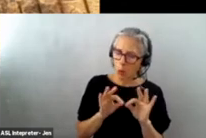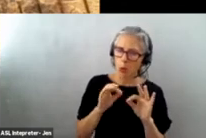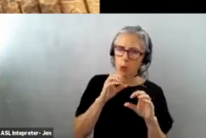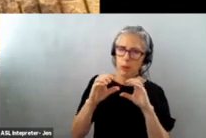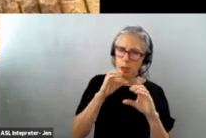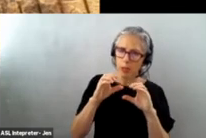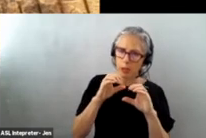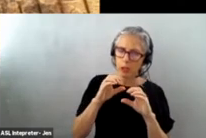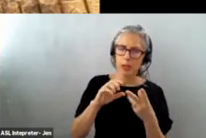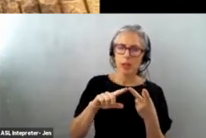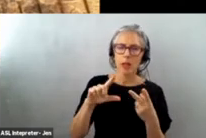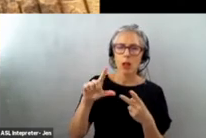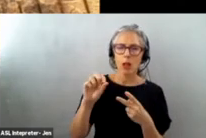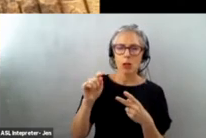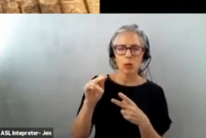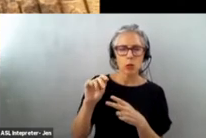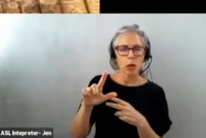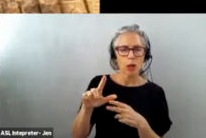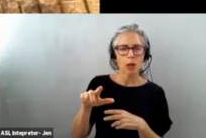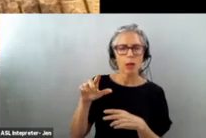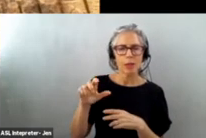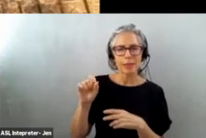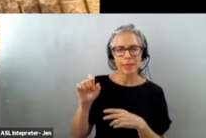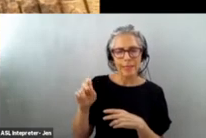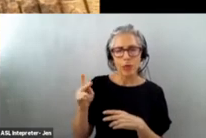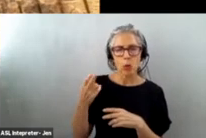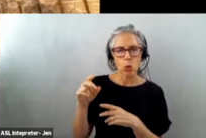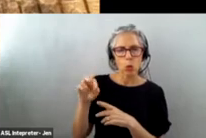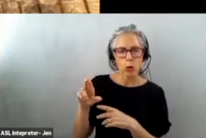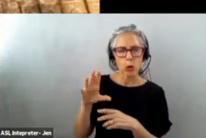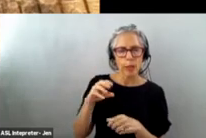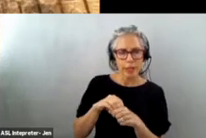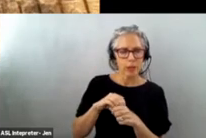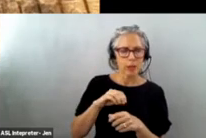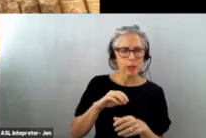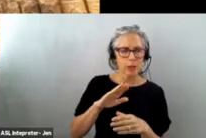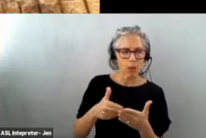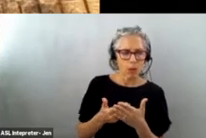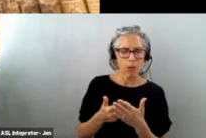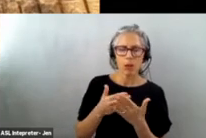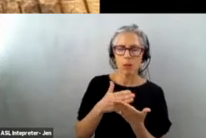as longitudinal stakeholder engagement in all phases of the research cycle.